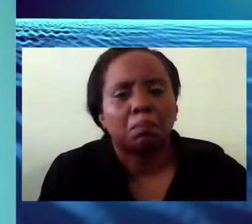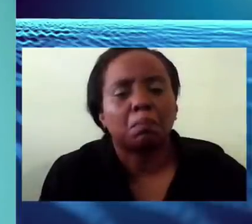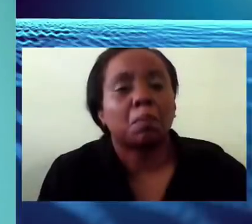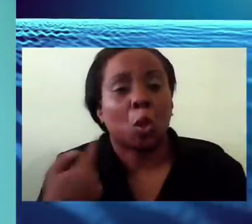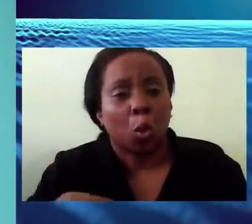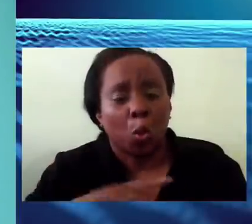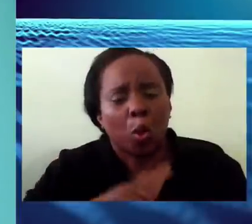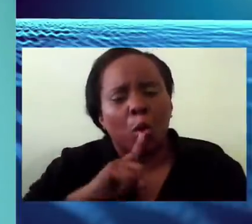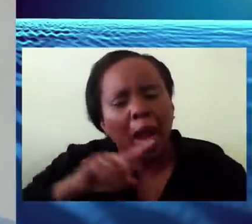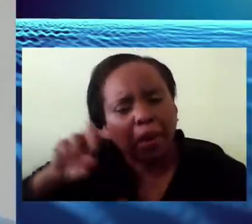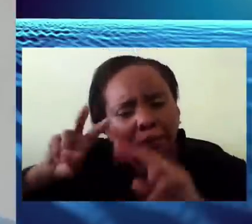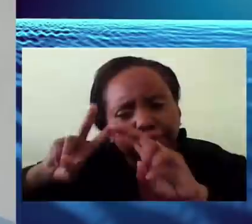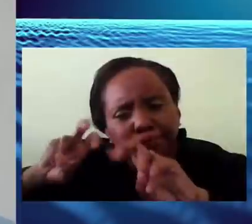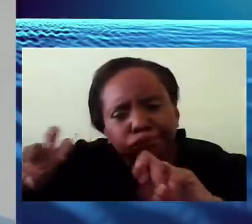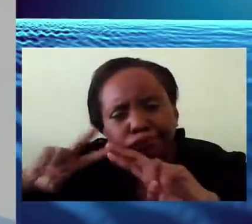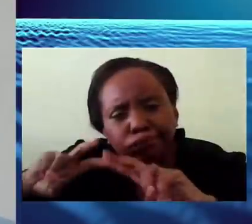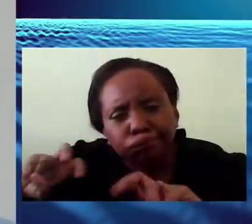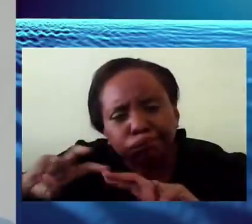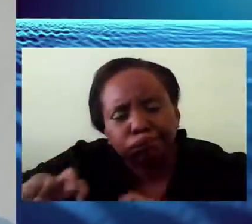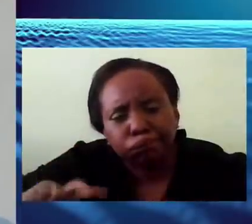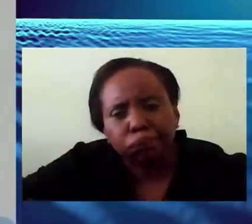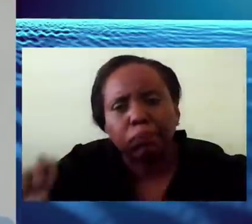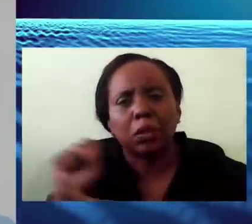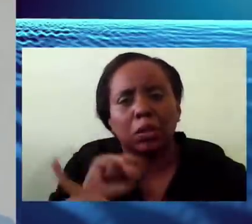investigating and monitoring this situation.